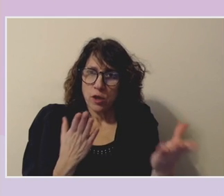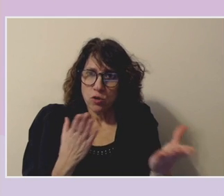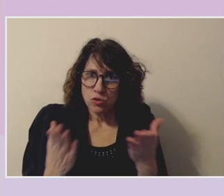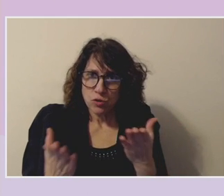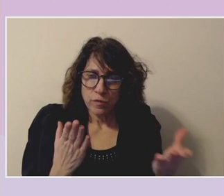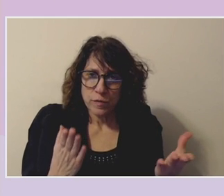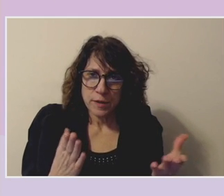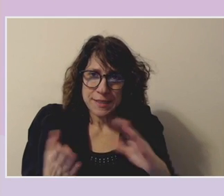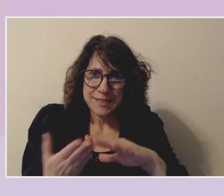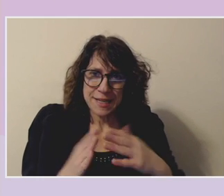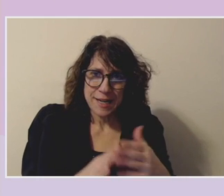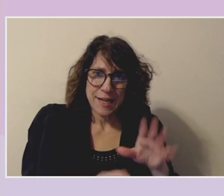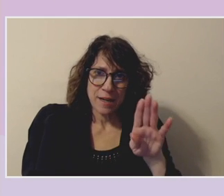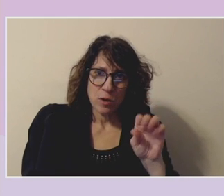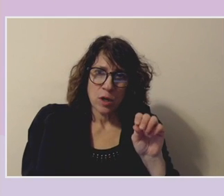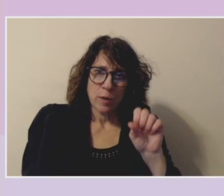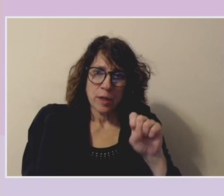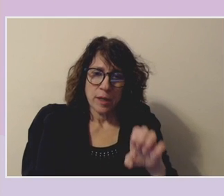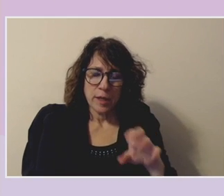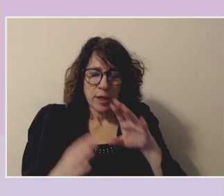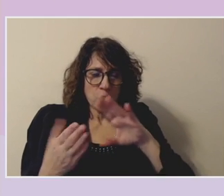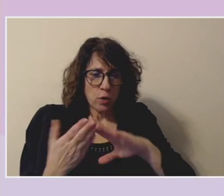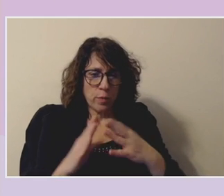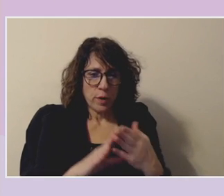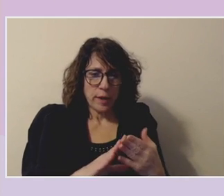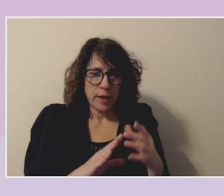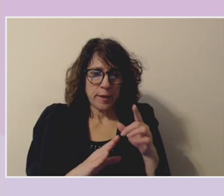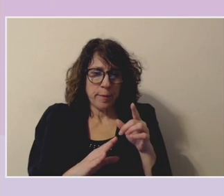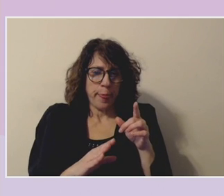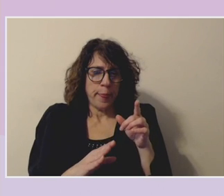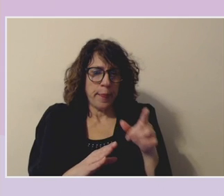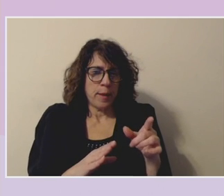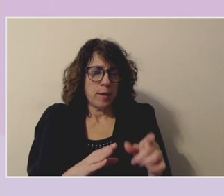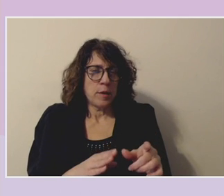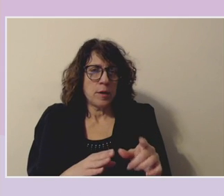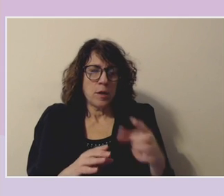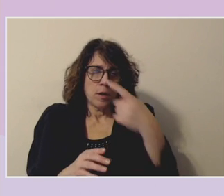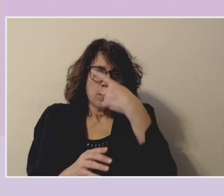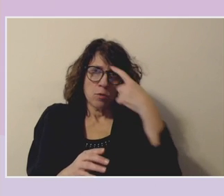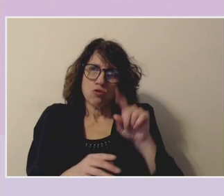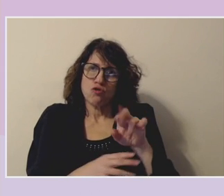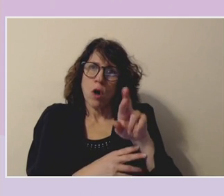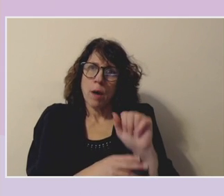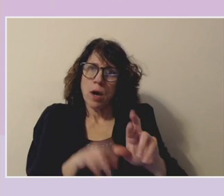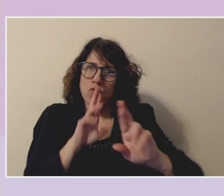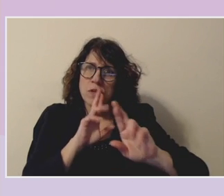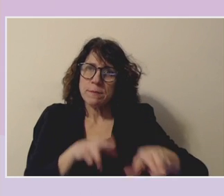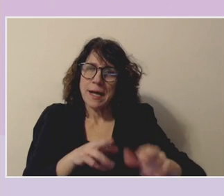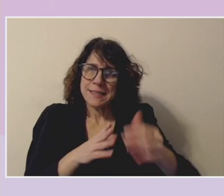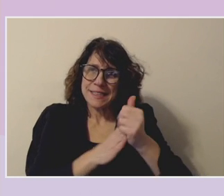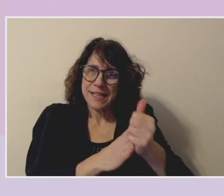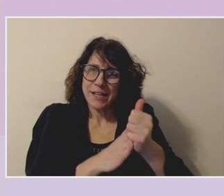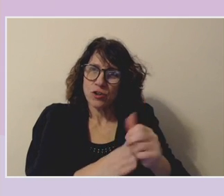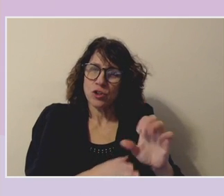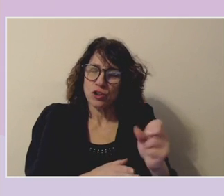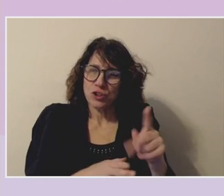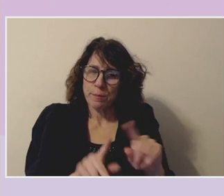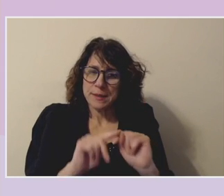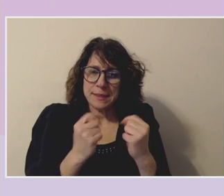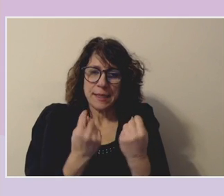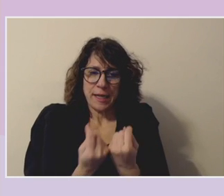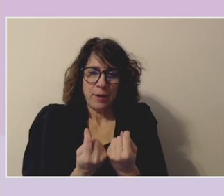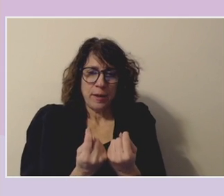of Boise Community Trauma Response Leadership Team, on the Board of Directors for the Women's and Children's